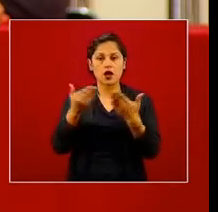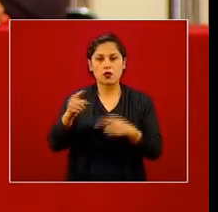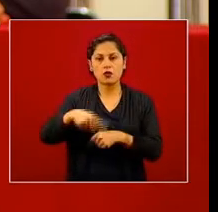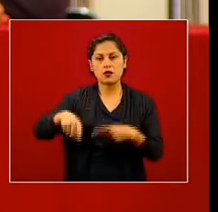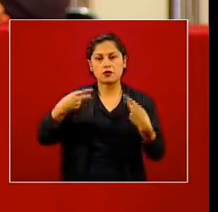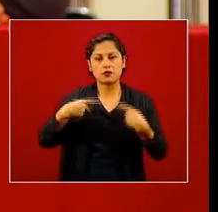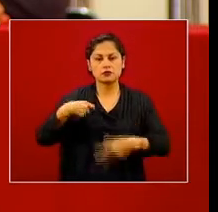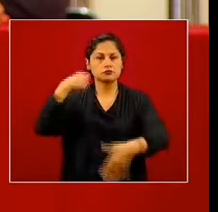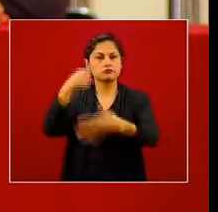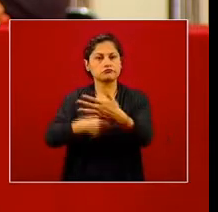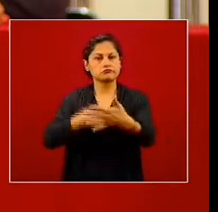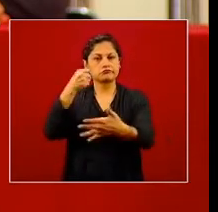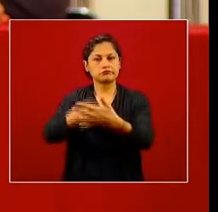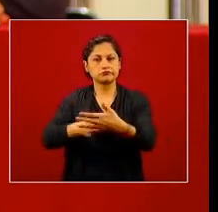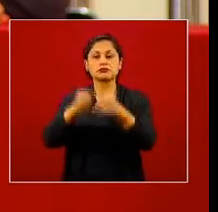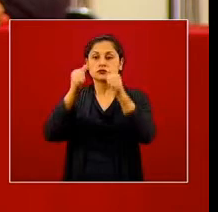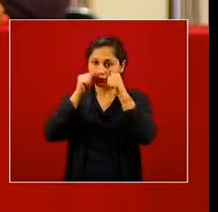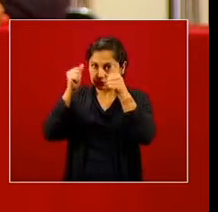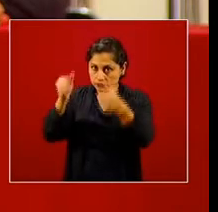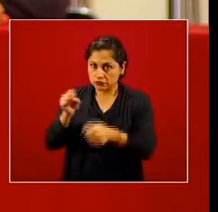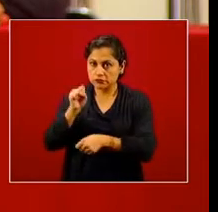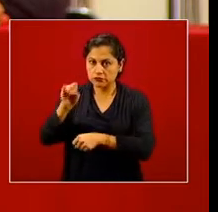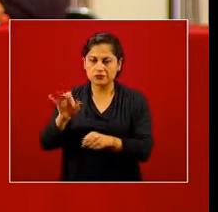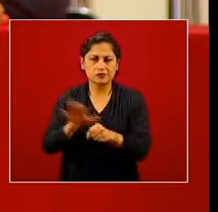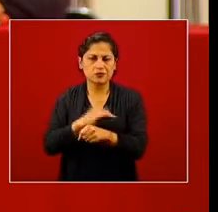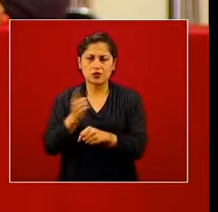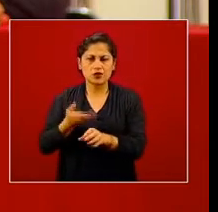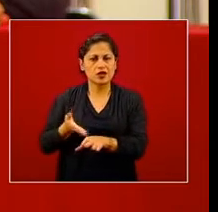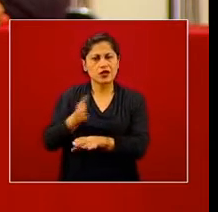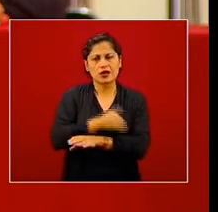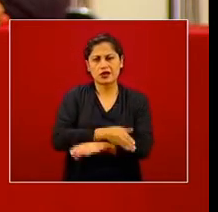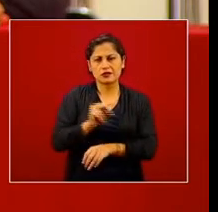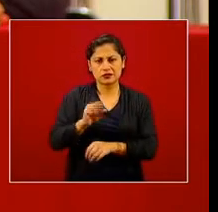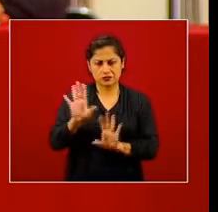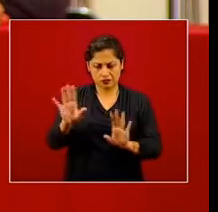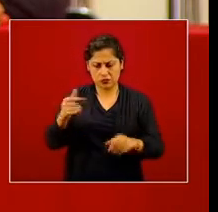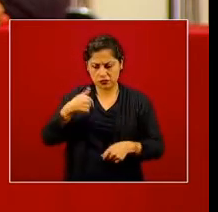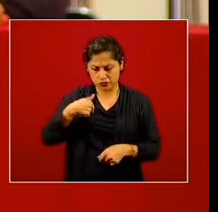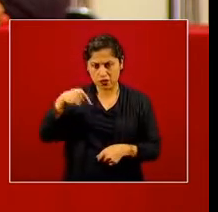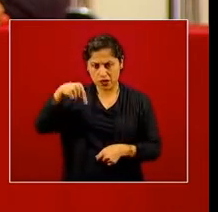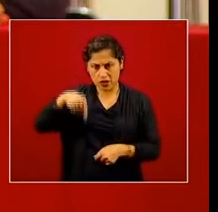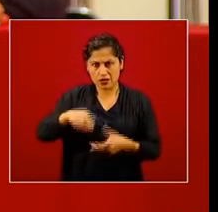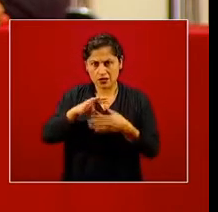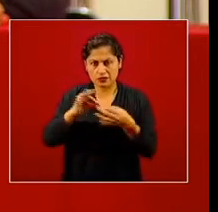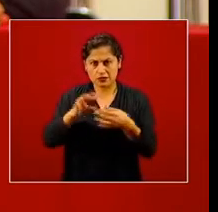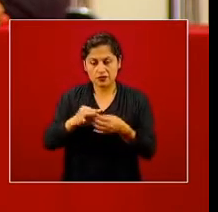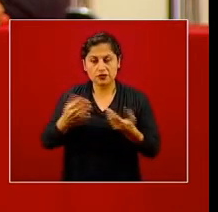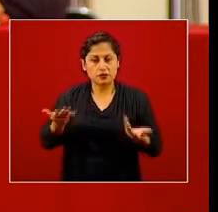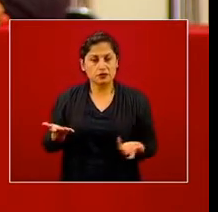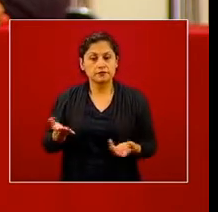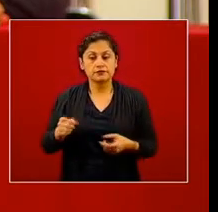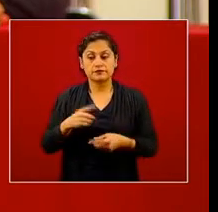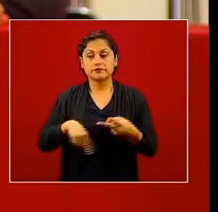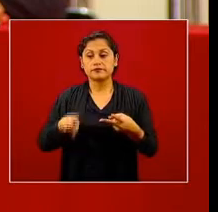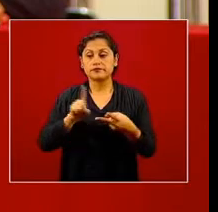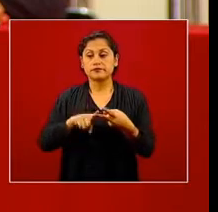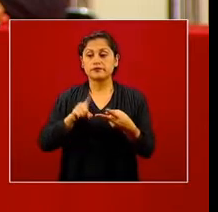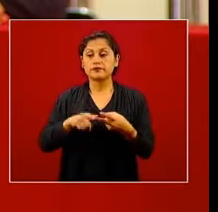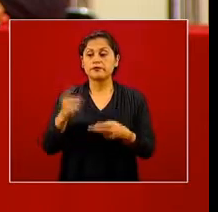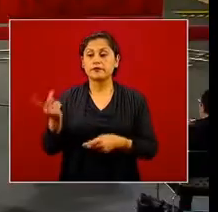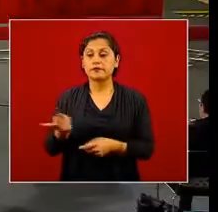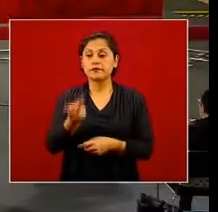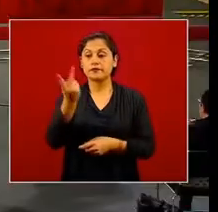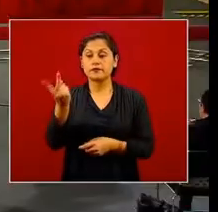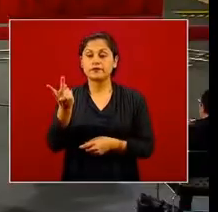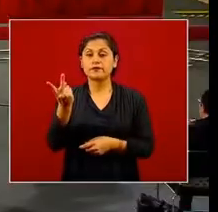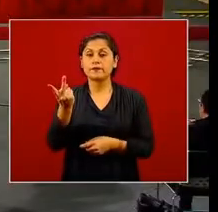And now that they are having this protest, why putting attention to this when we have already mentioned